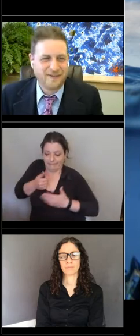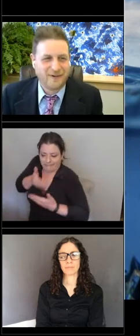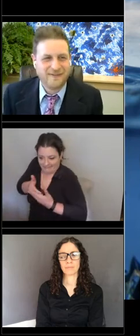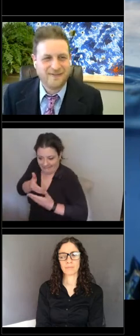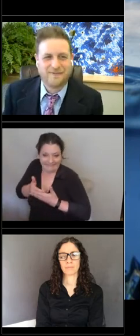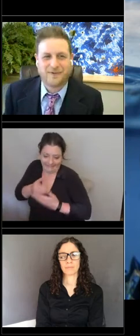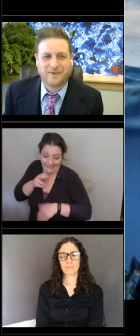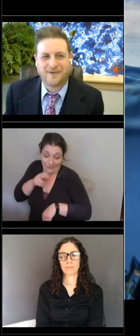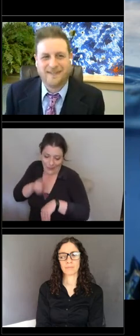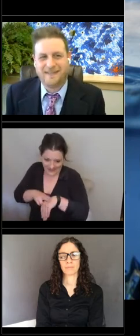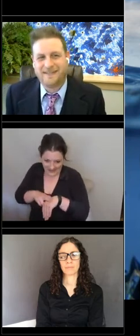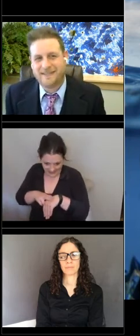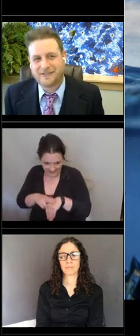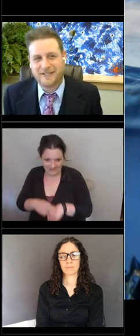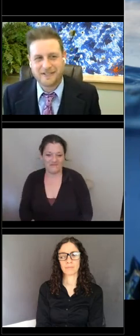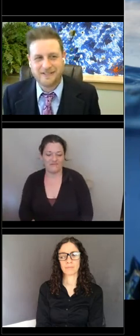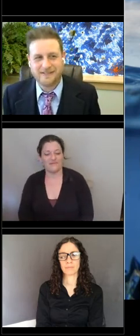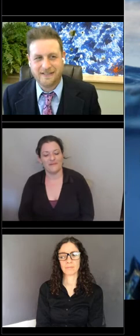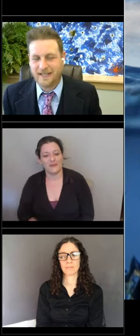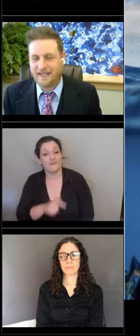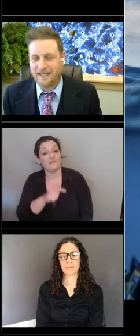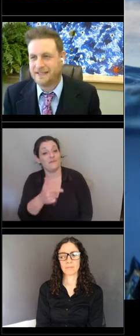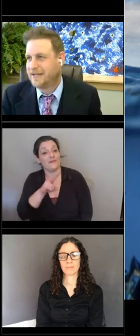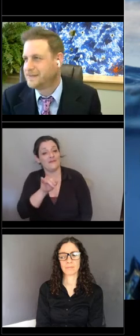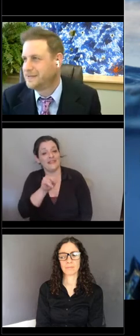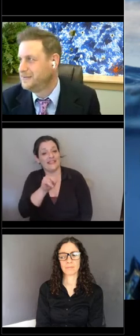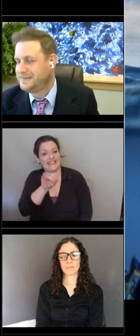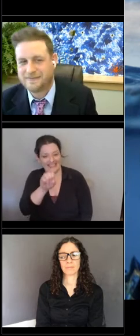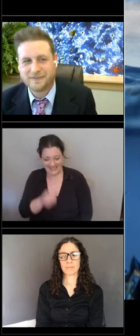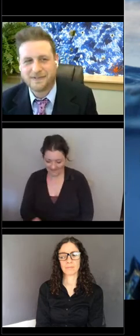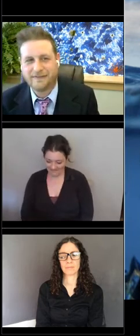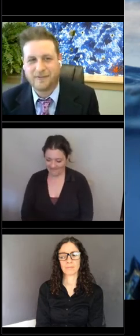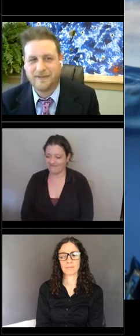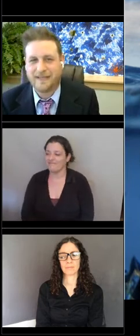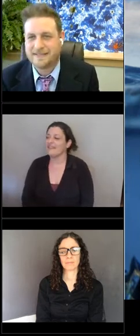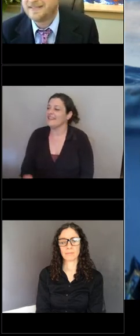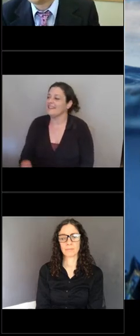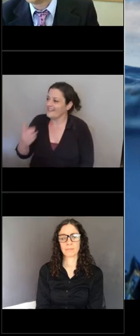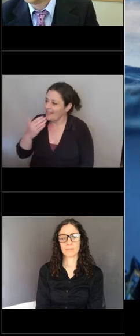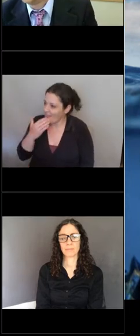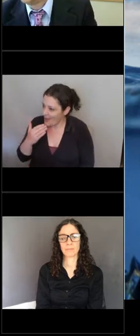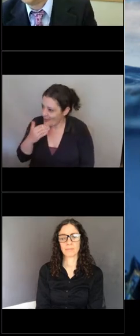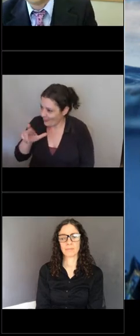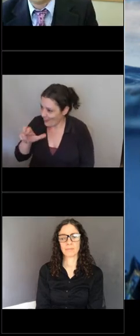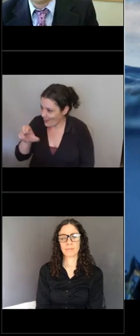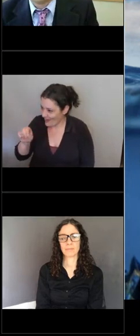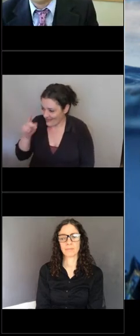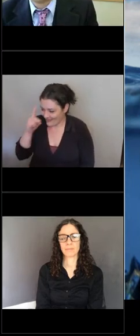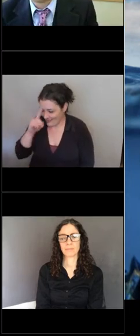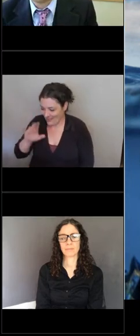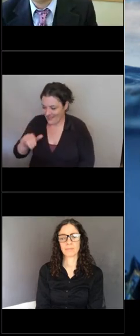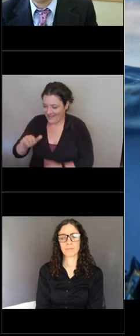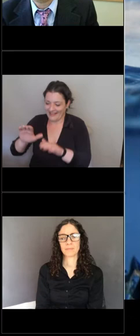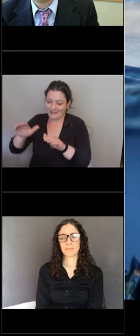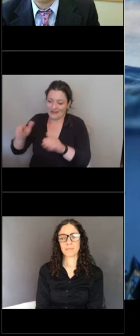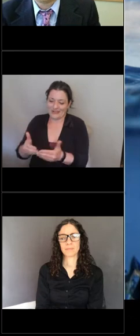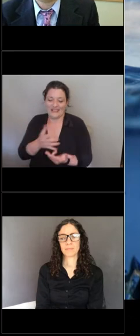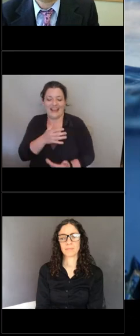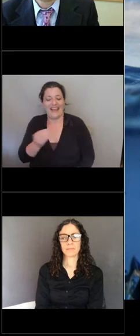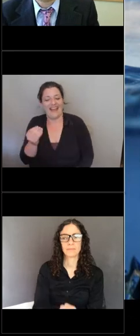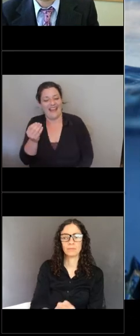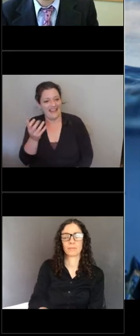Thank you, Lauren, for the introduction, and good afternoon for everyone that's here on the call. Before I